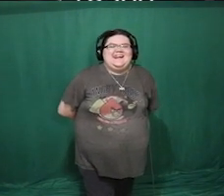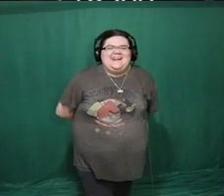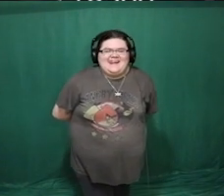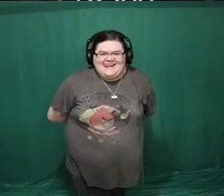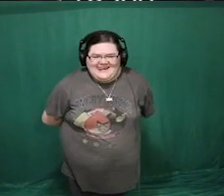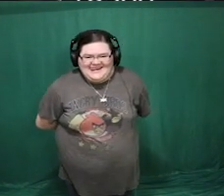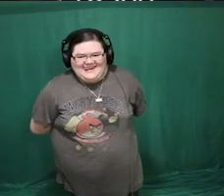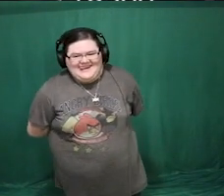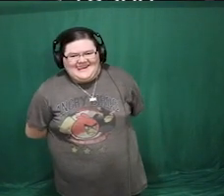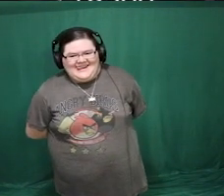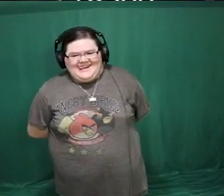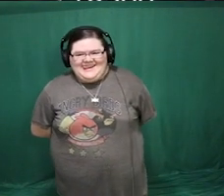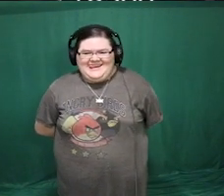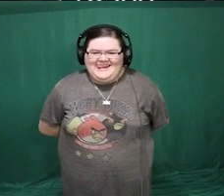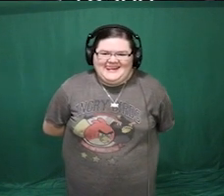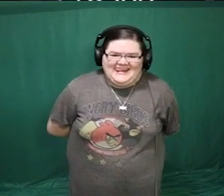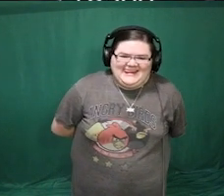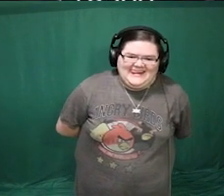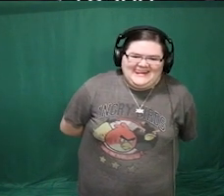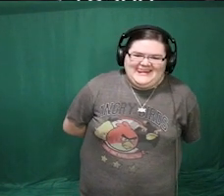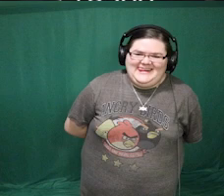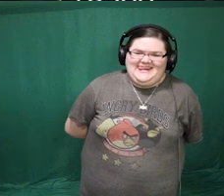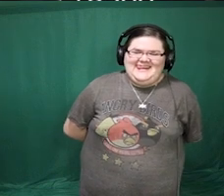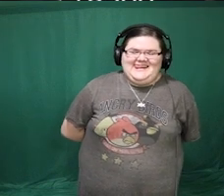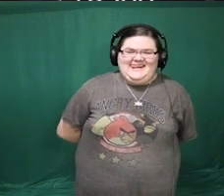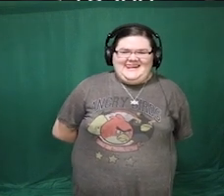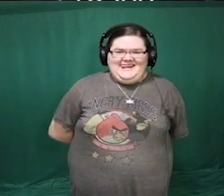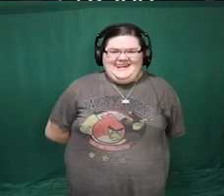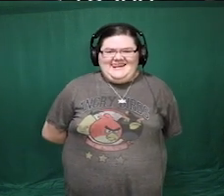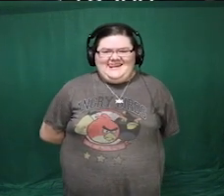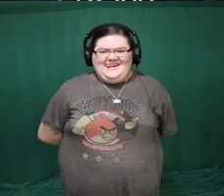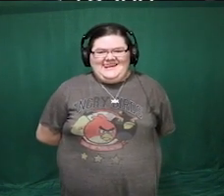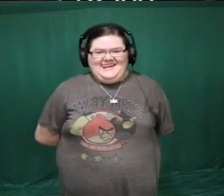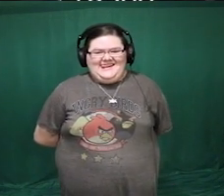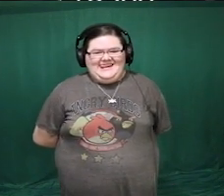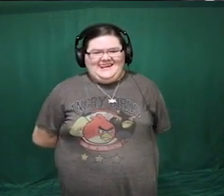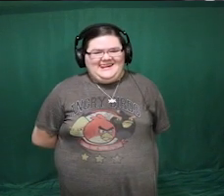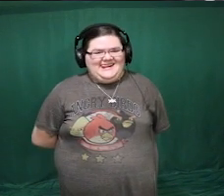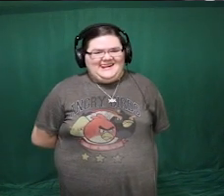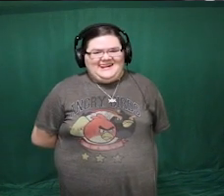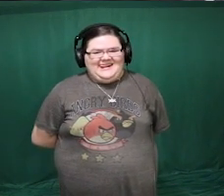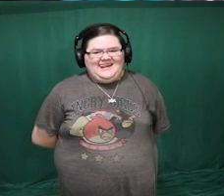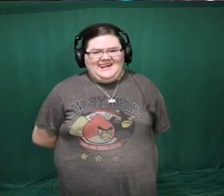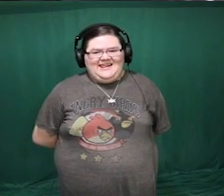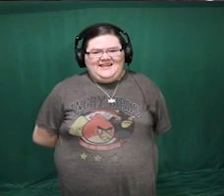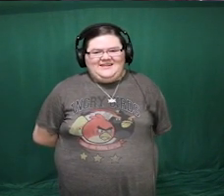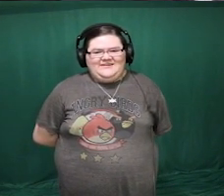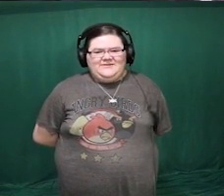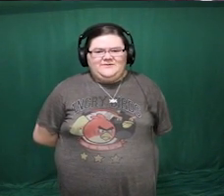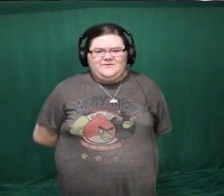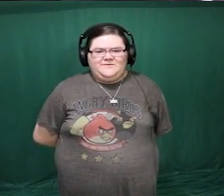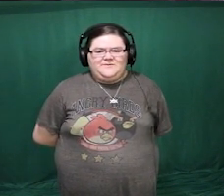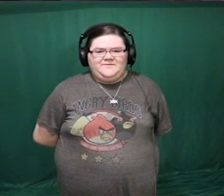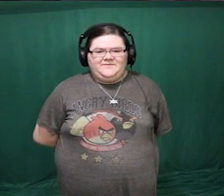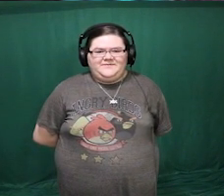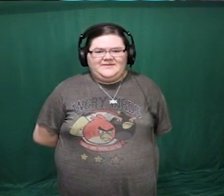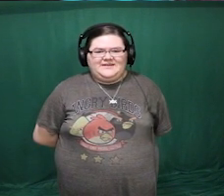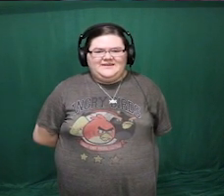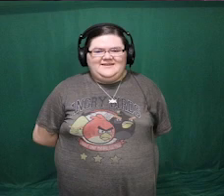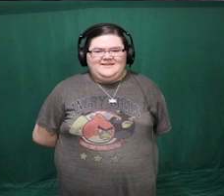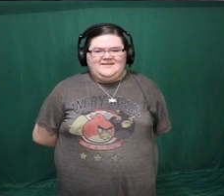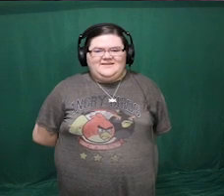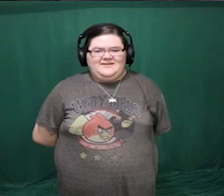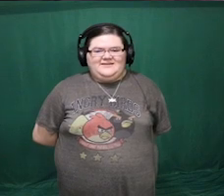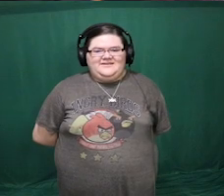Okay, yeah. Sorry, boy. Next one. Yeah, they just won. Yes! Yes! I had that. Yes! Today, man. I didn't get lost! Yes! Toby, you're dumb, fam!